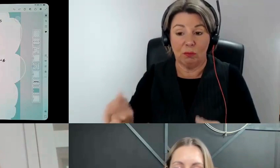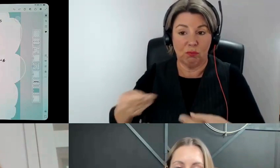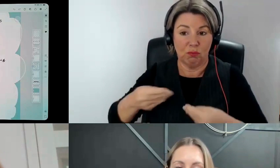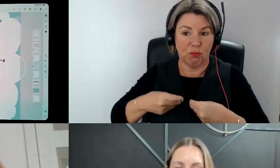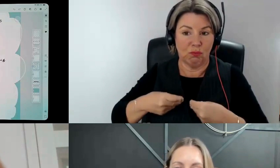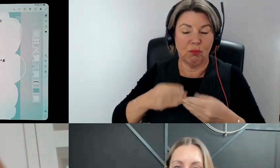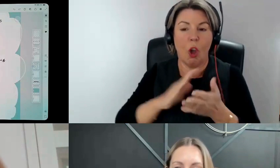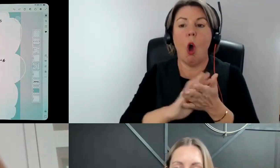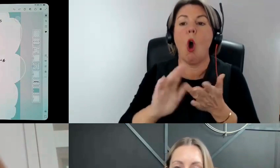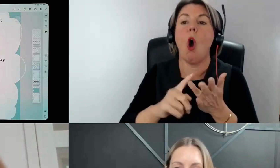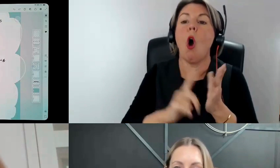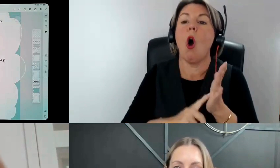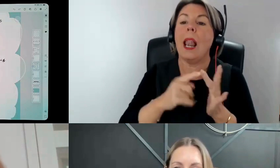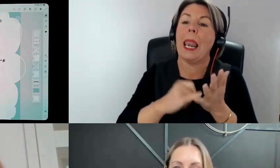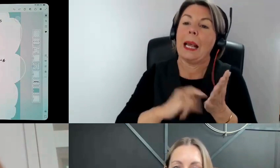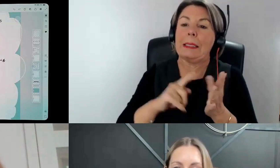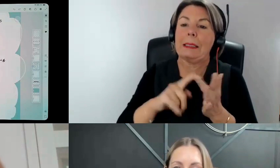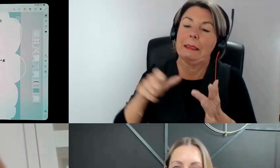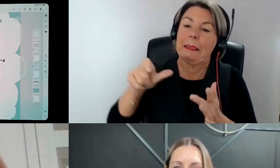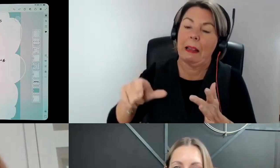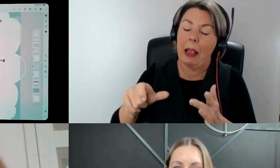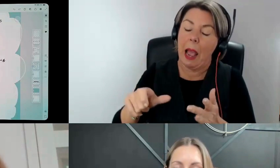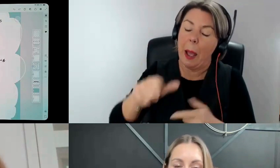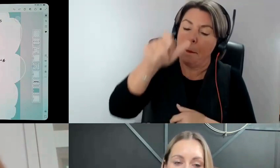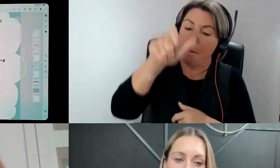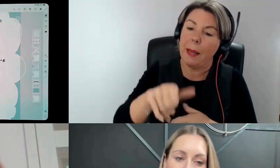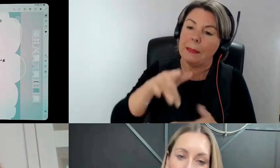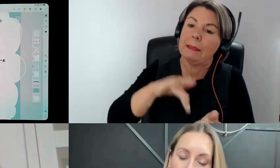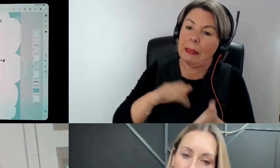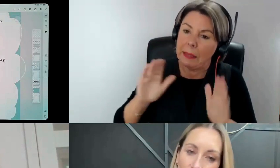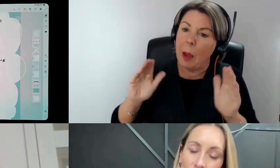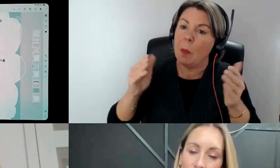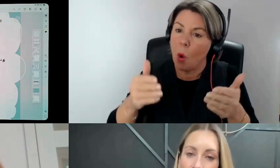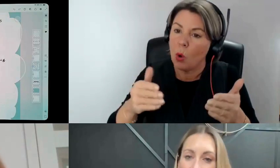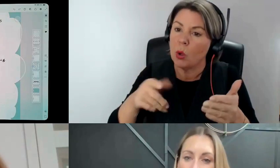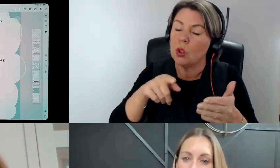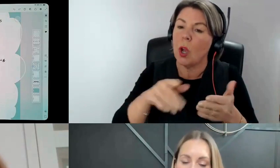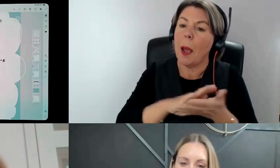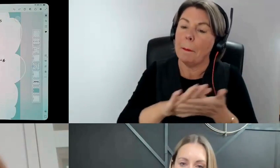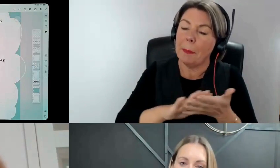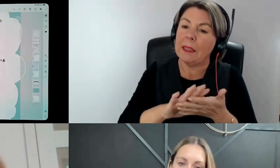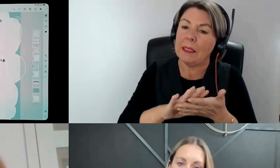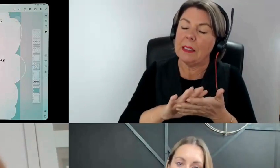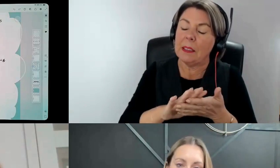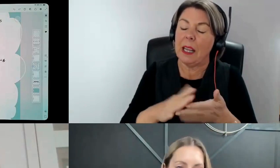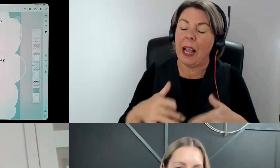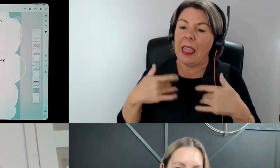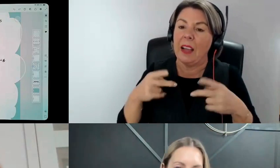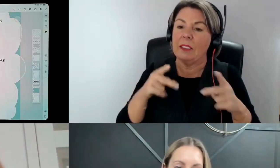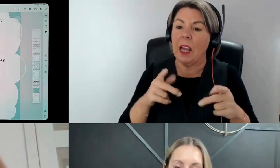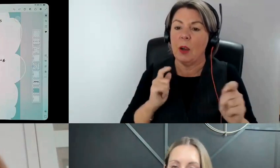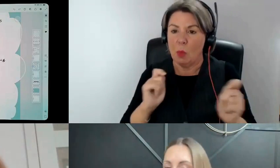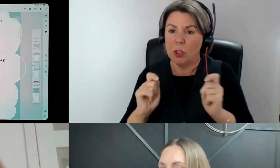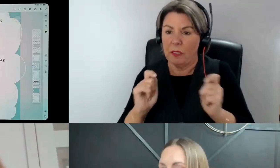holistic, person-centred approach to healthcare, emphasising the significance of lifestyle modifications